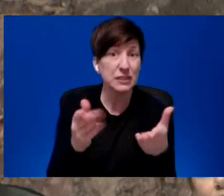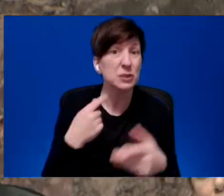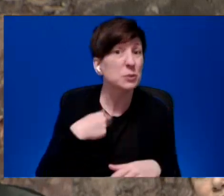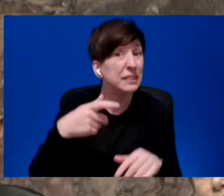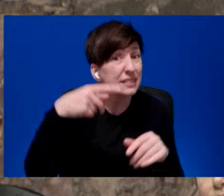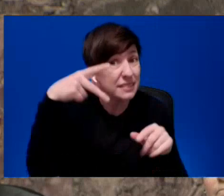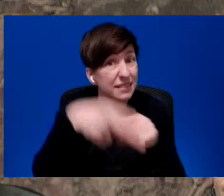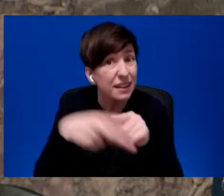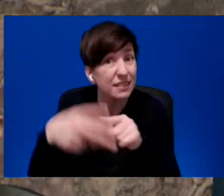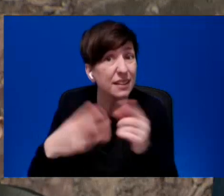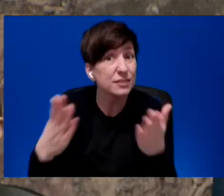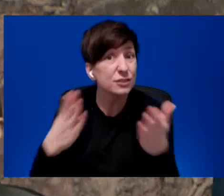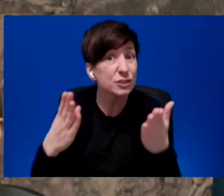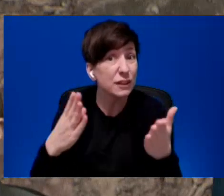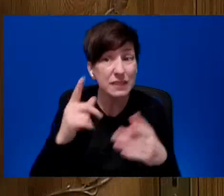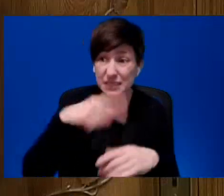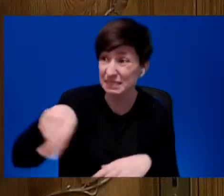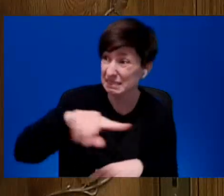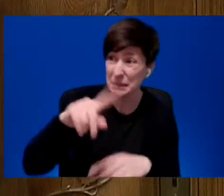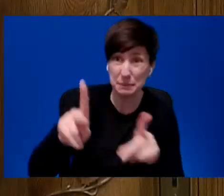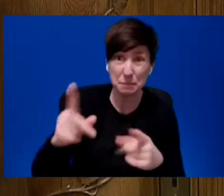need.